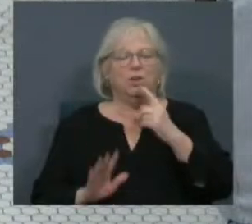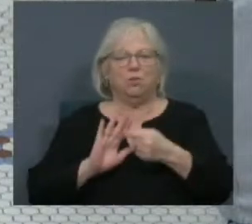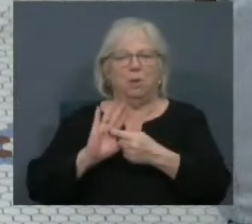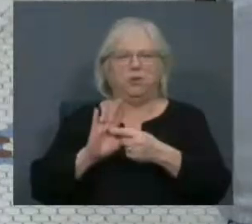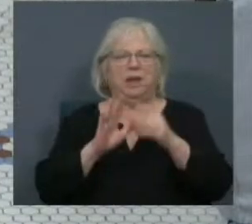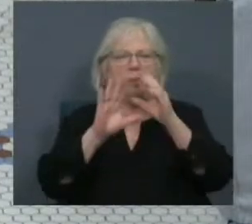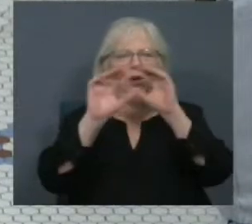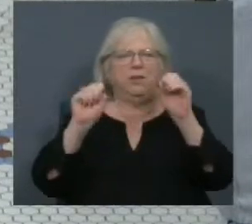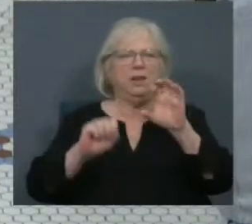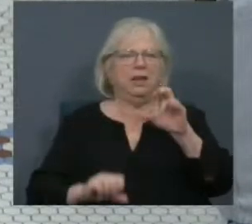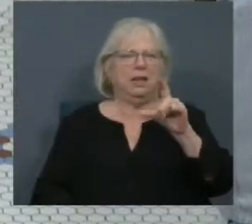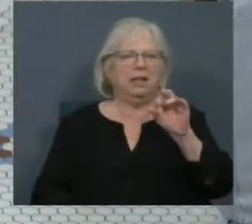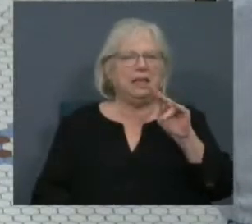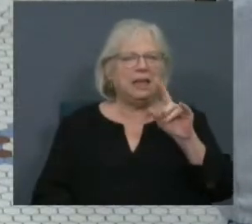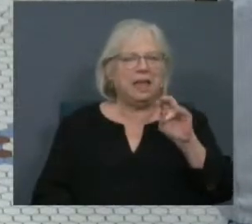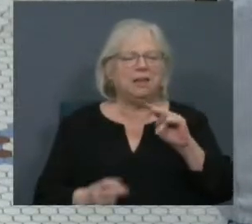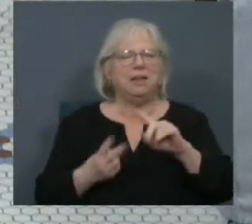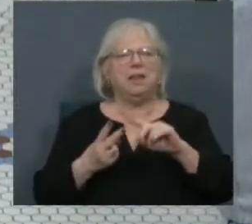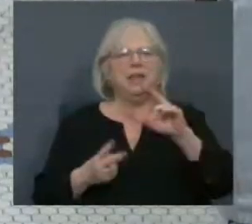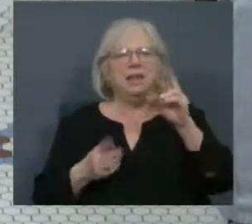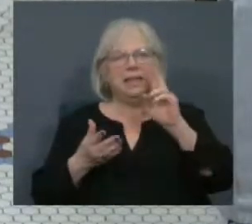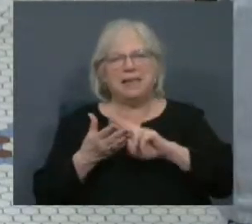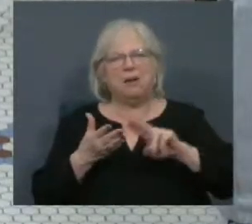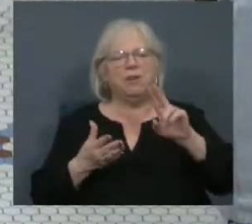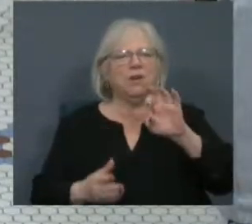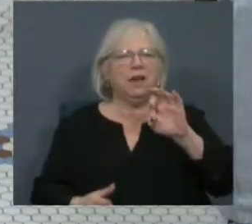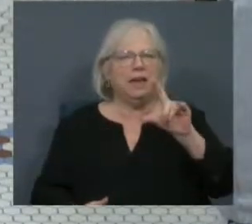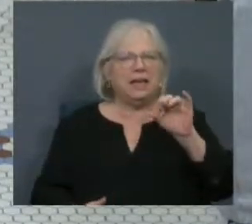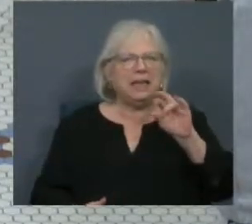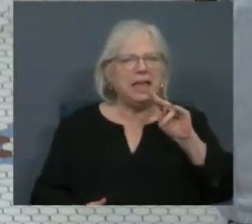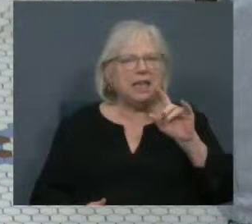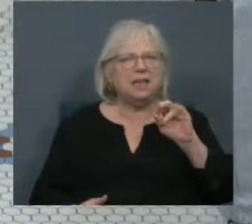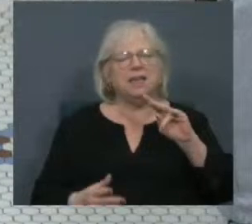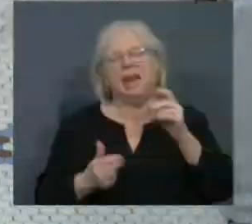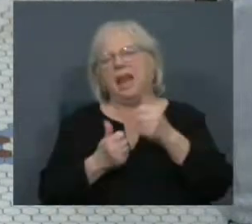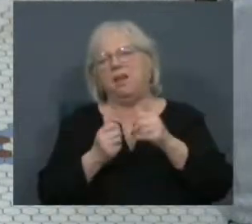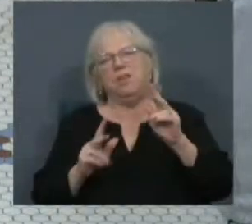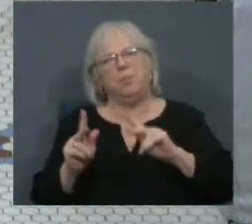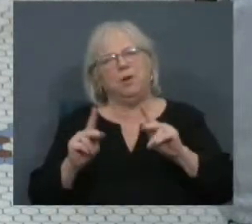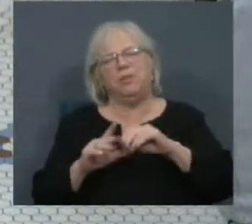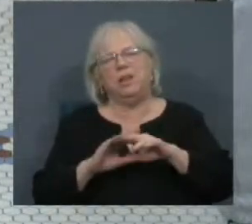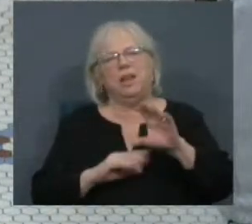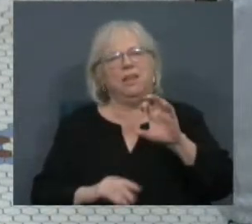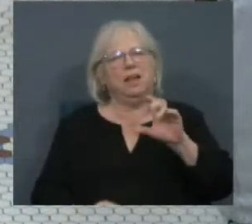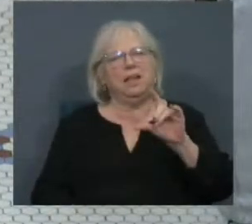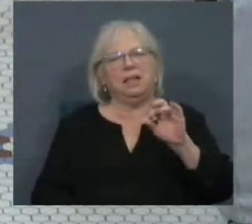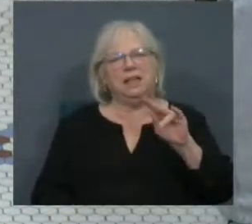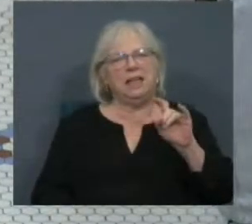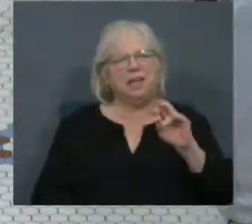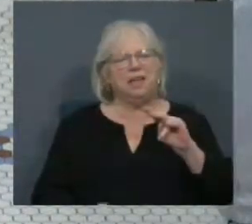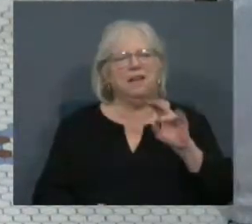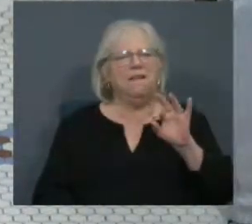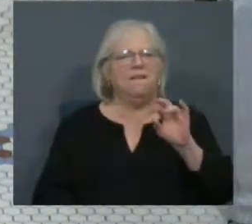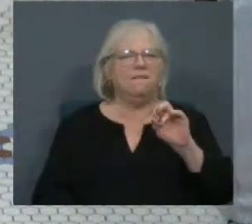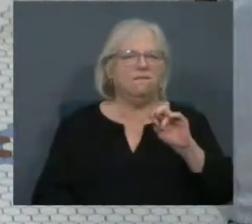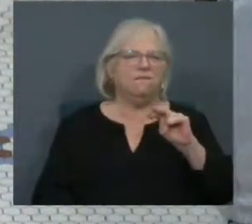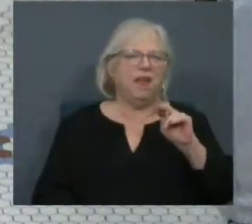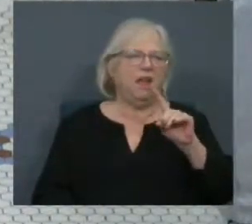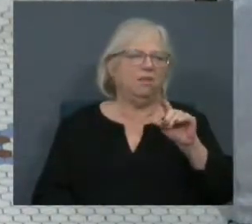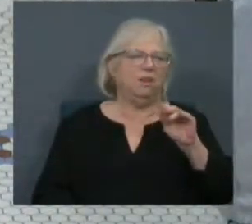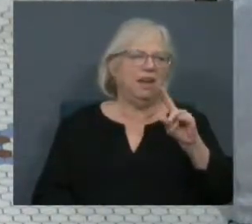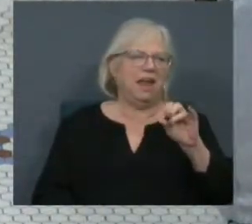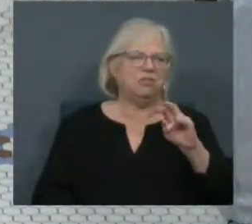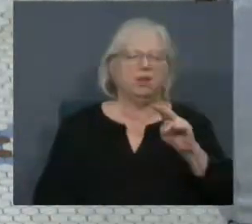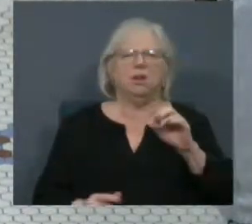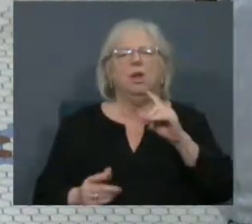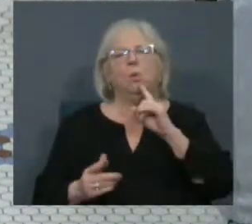President Clinton, Secretary Clinton, and everyone at the Clinton Foundation, I want to express my deepest gratitude to the